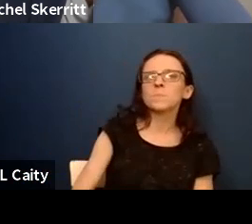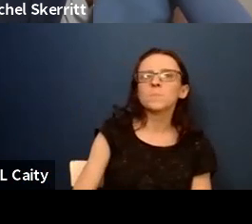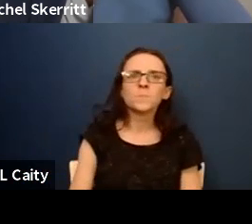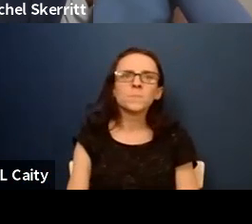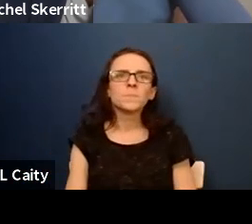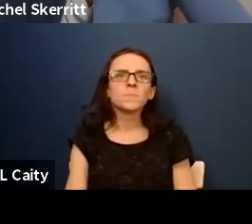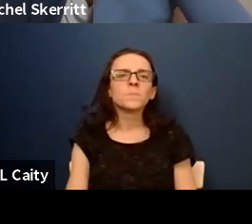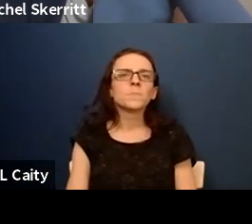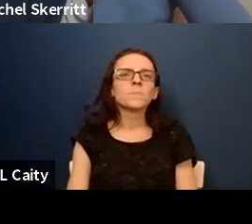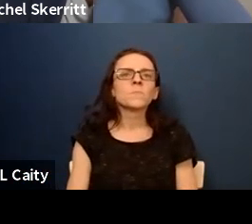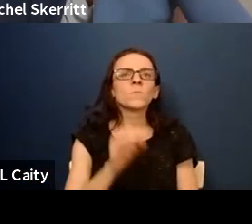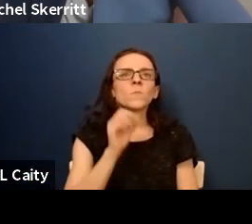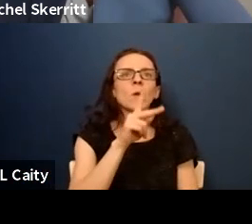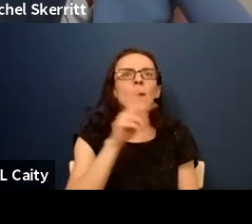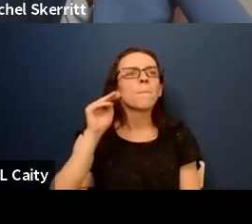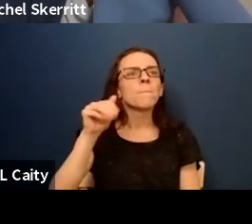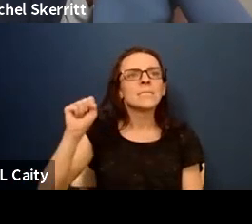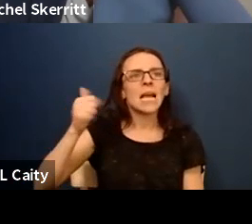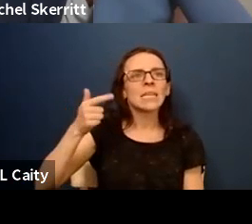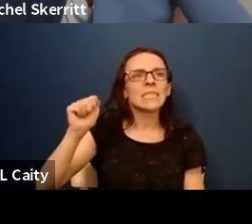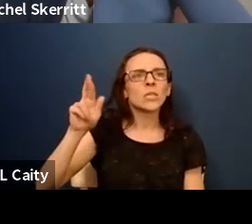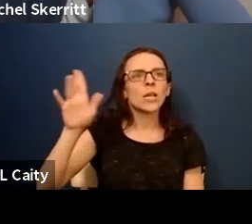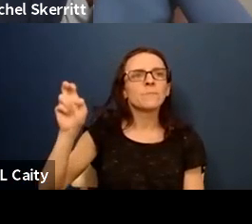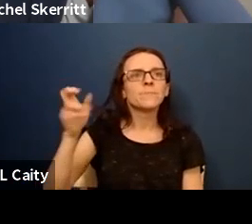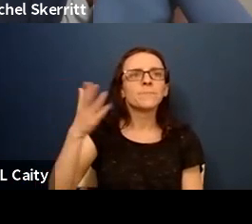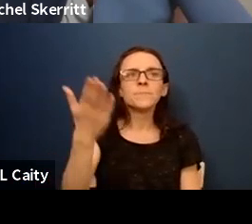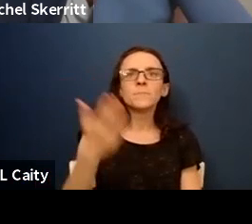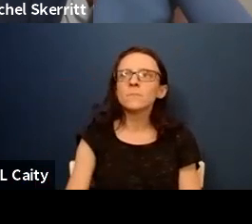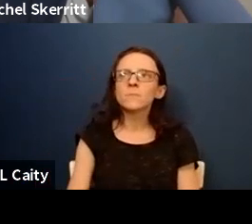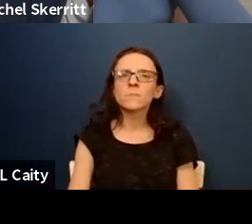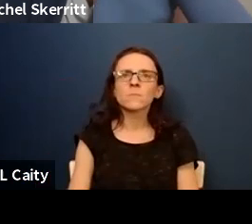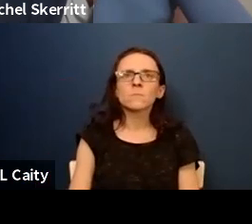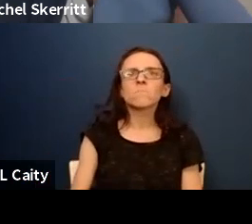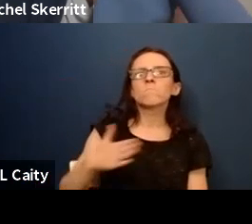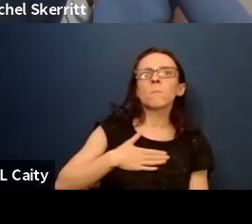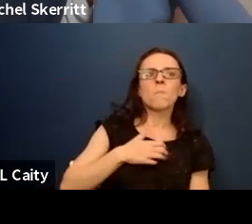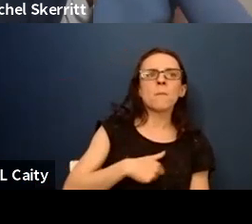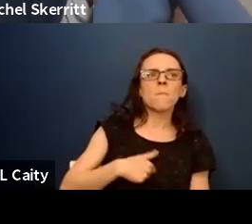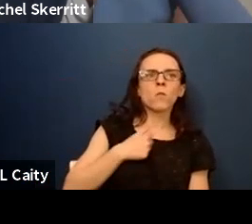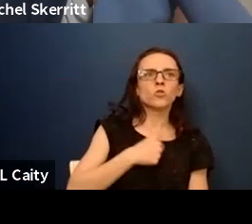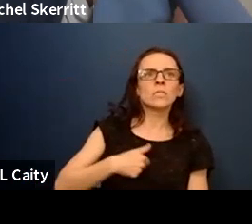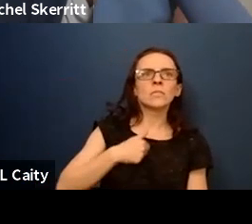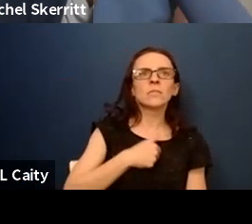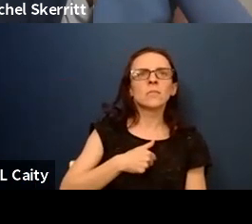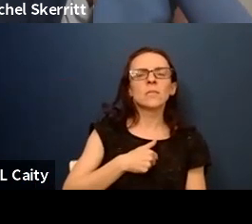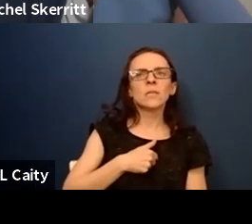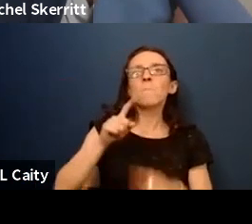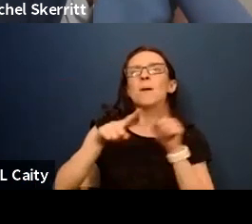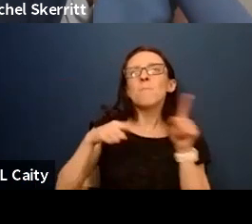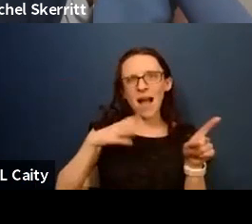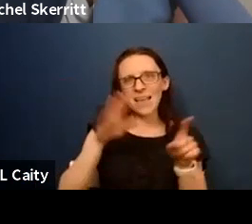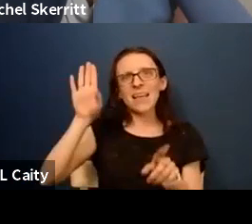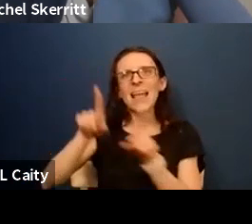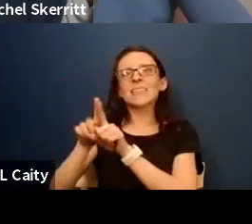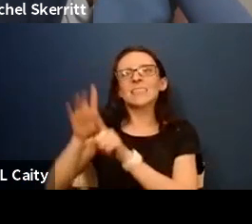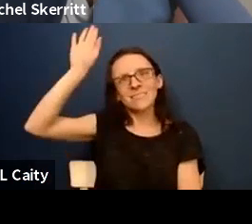Okay. Ms. Aguirre. My apologies, but my hand was also raised regarding